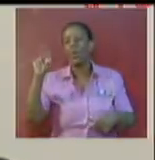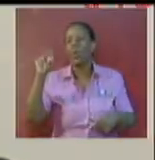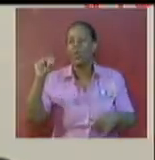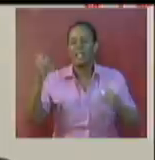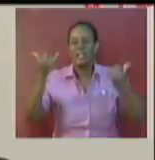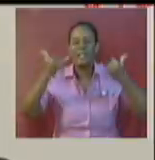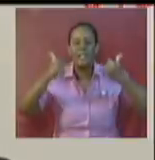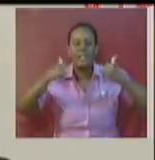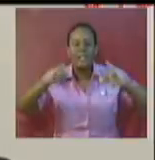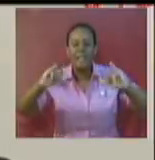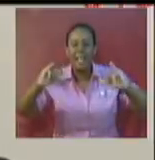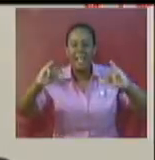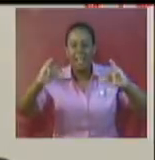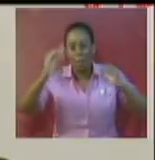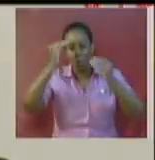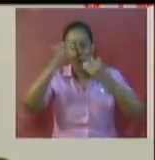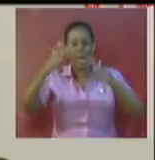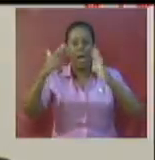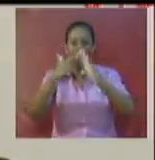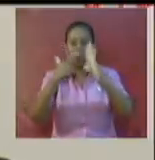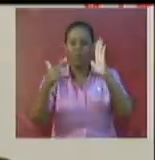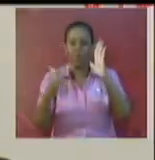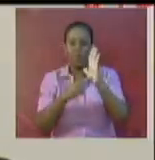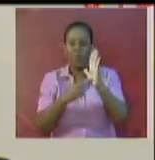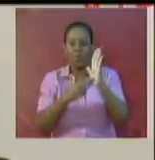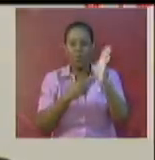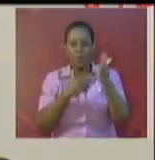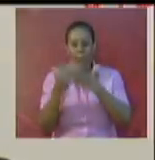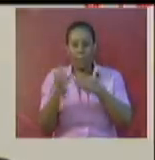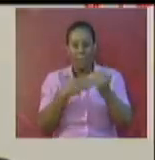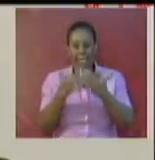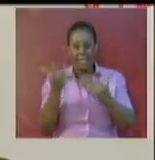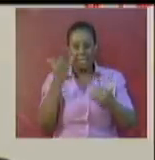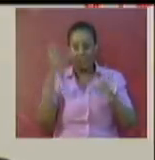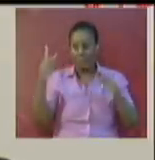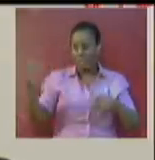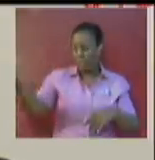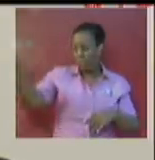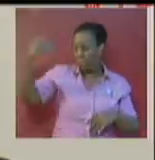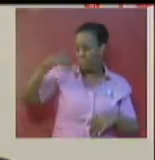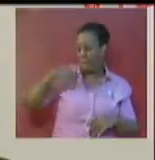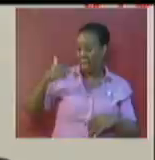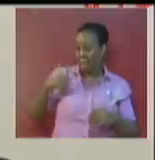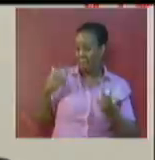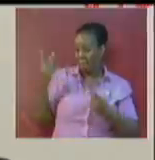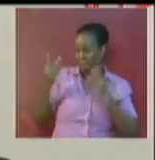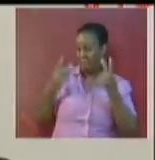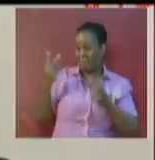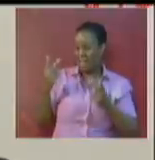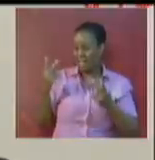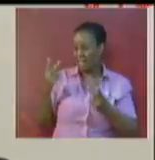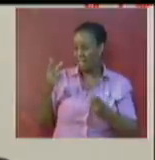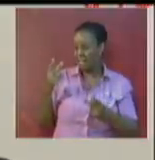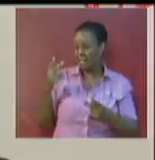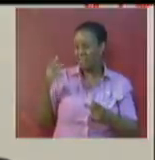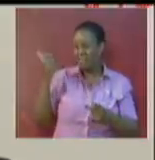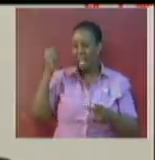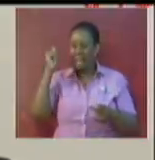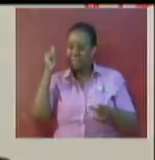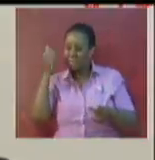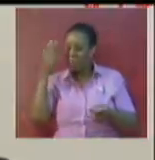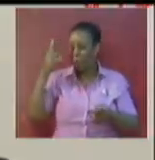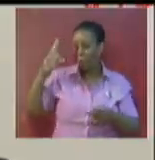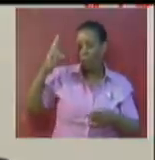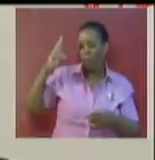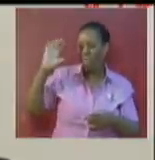little family bubble and they come to interact with us. So it's very simple. If Auntie does not live with you and she comes over for something